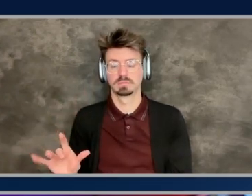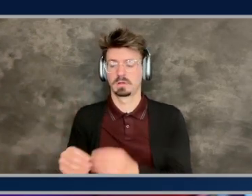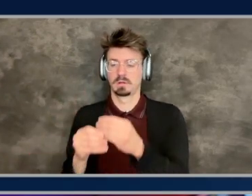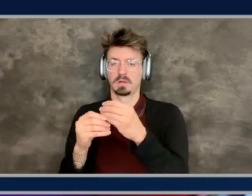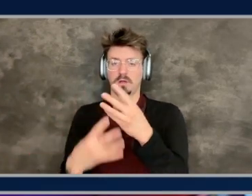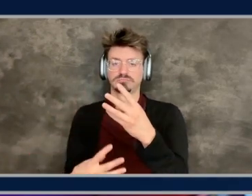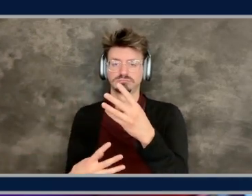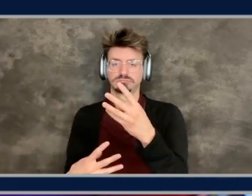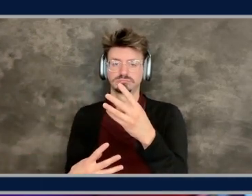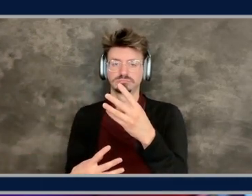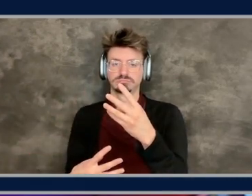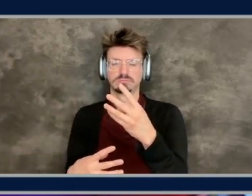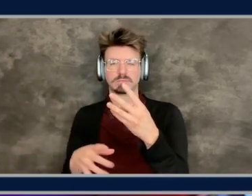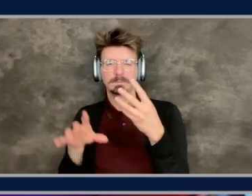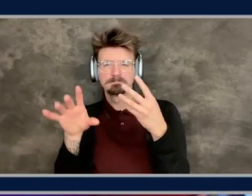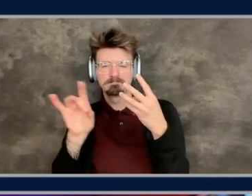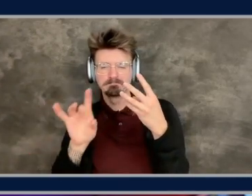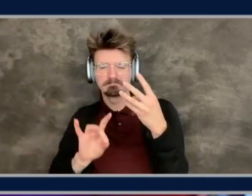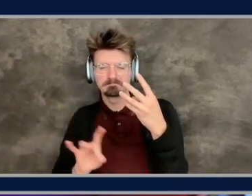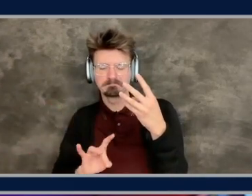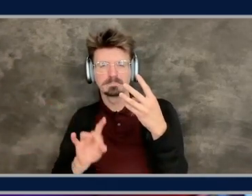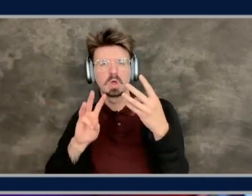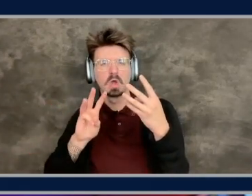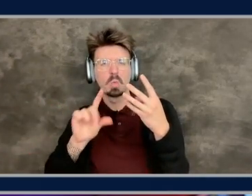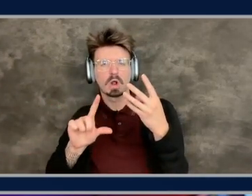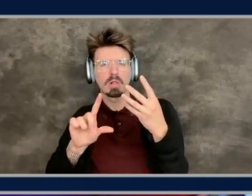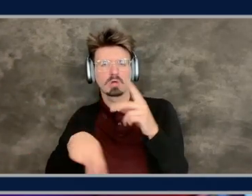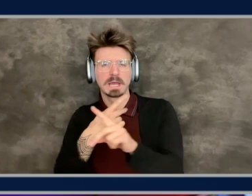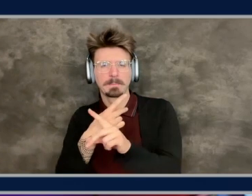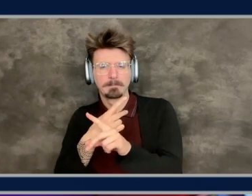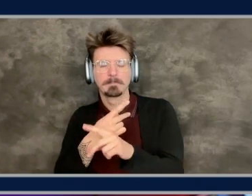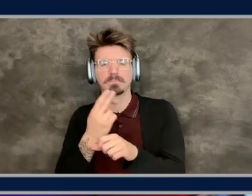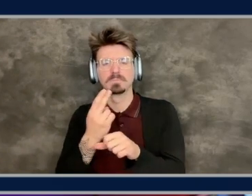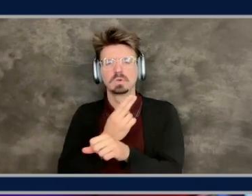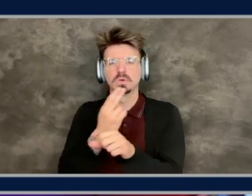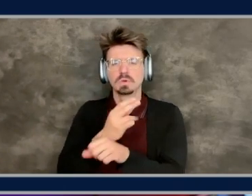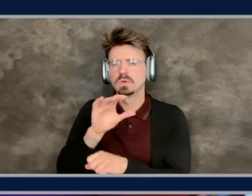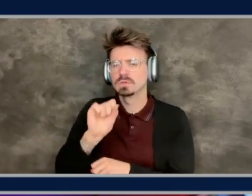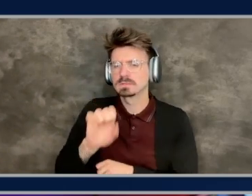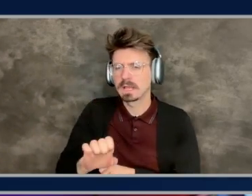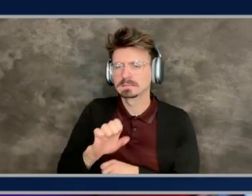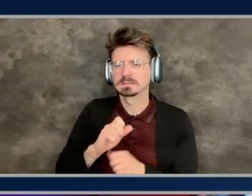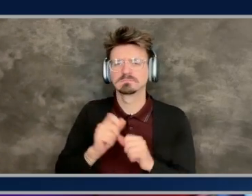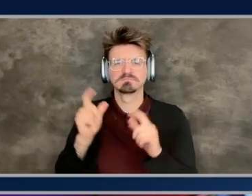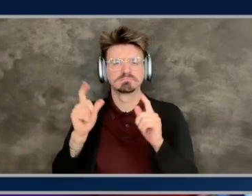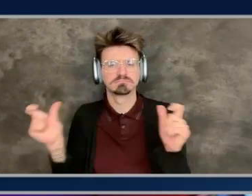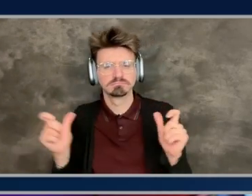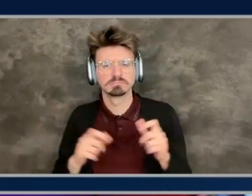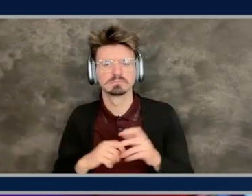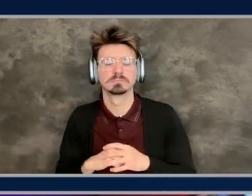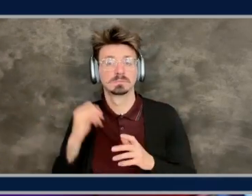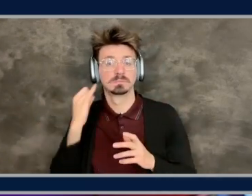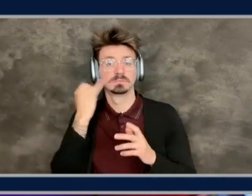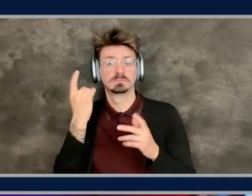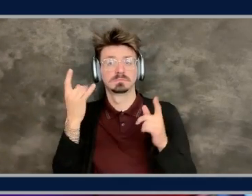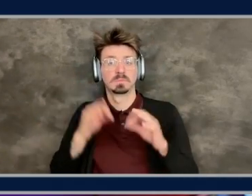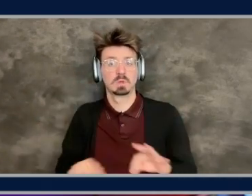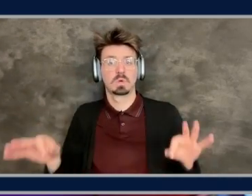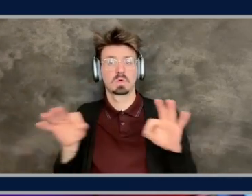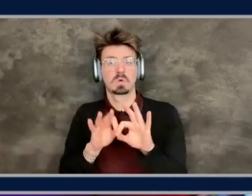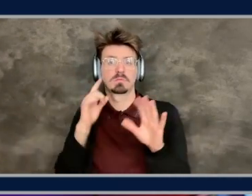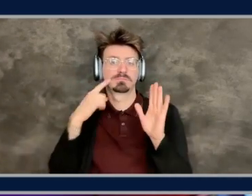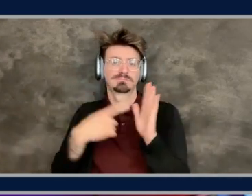can kind of choose your workload type, your use case specifically, and if there's anything that's really kind of important to you, like your CPU